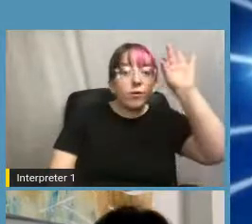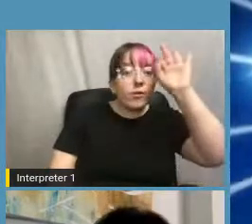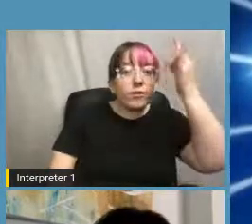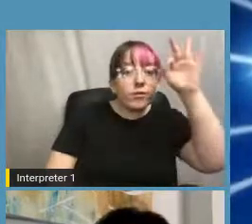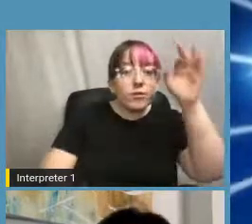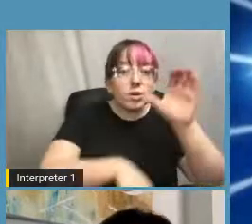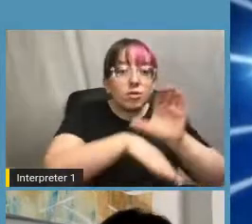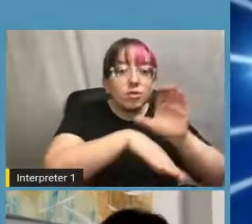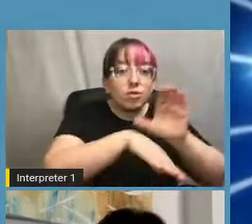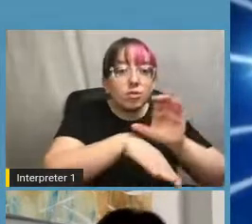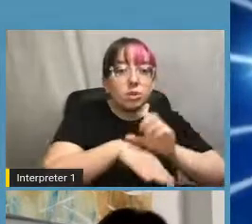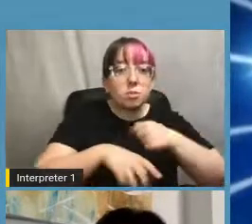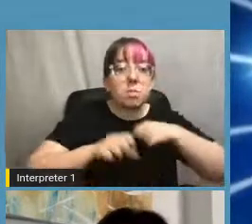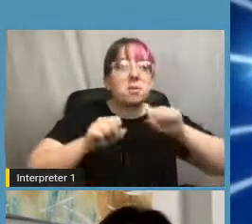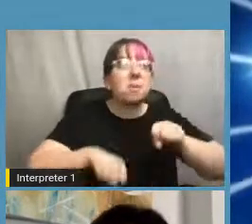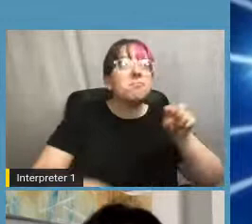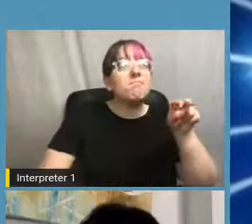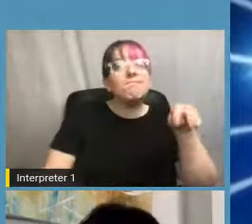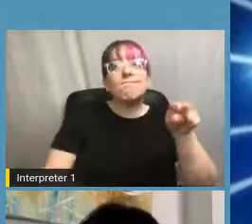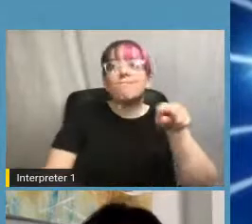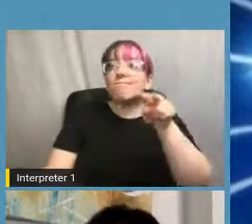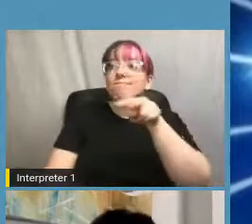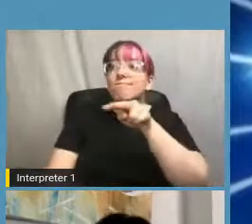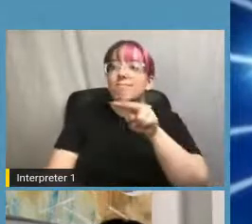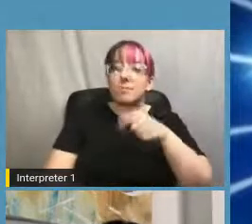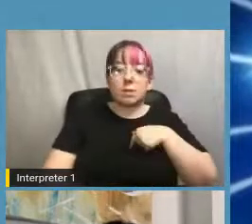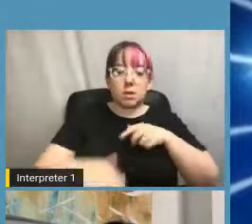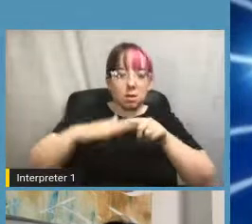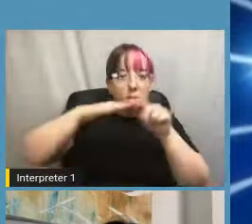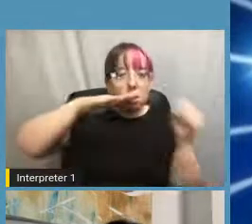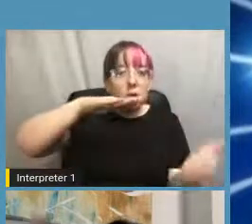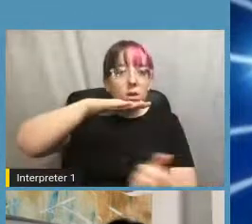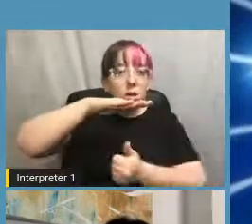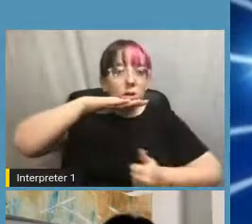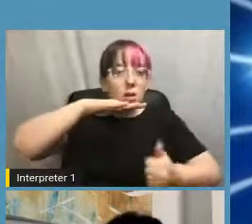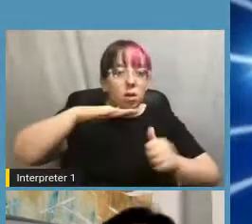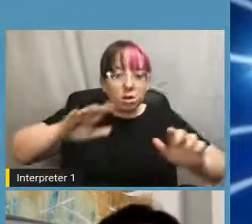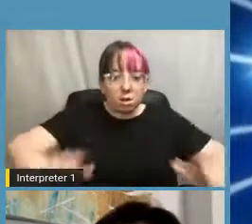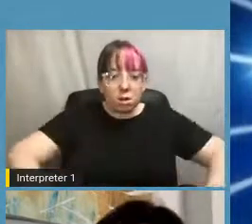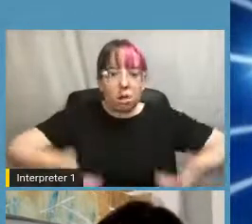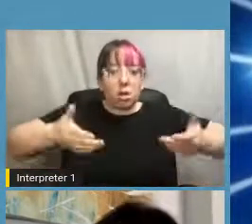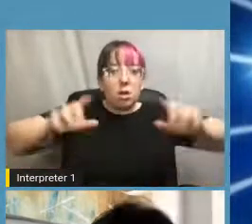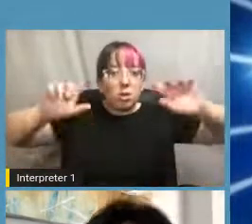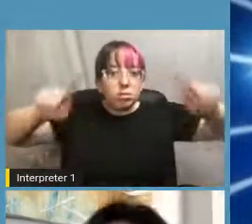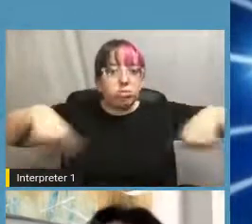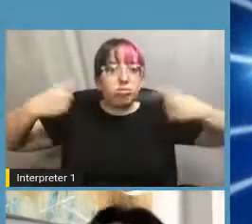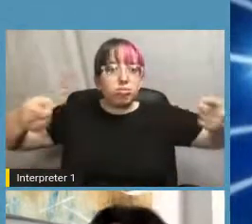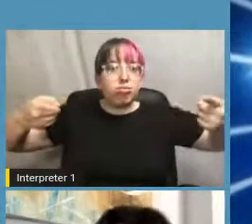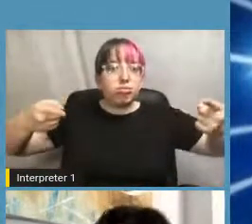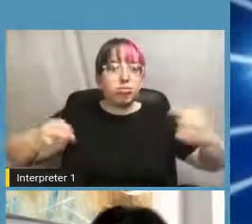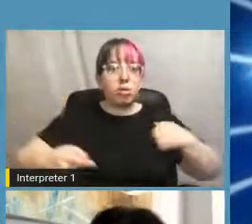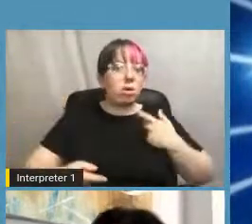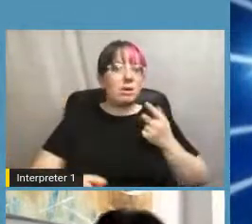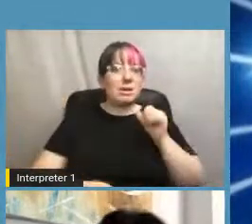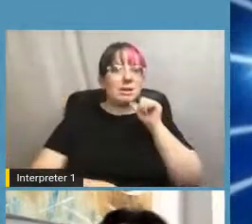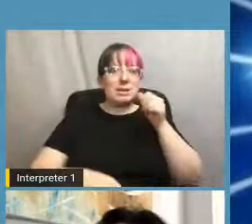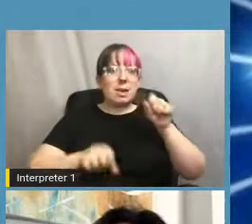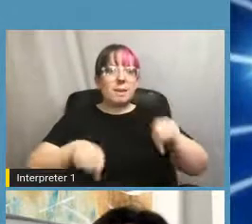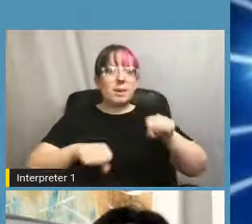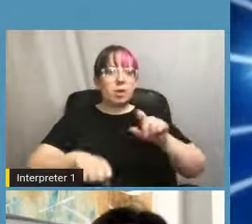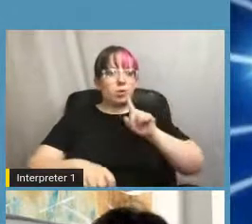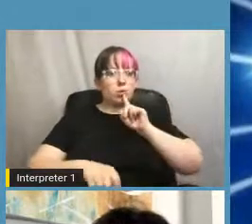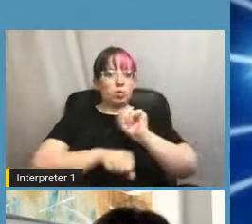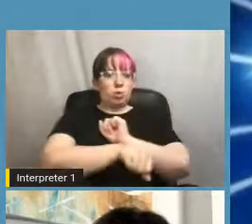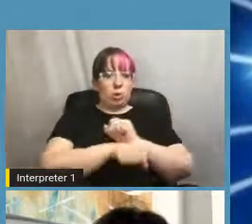church, right? I can go underground. I can lift the object and flip it, something that is unthinkable in a museum. So